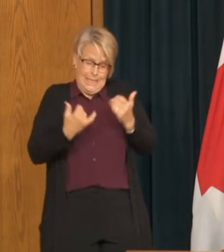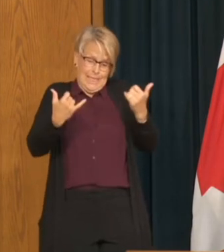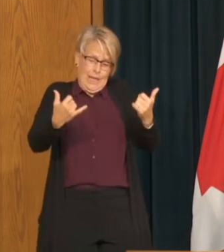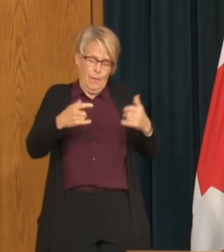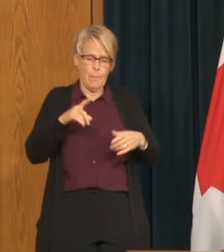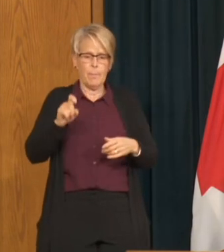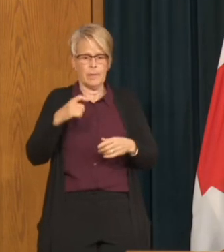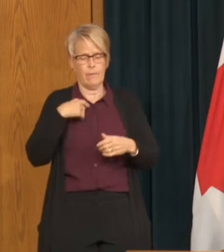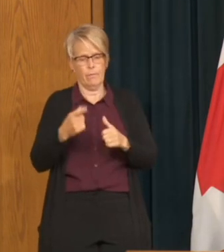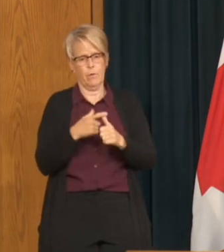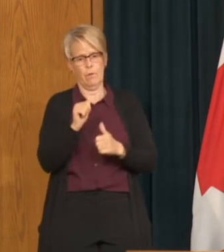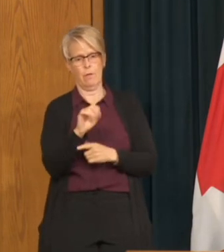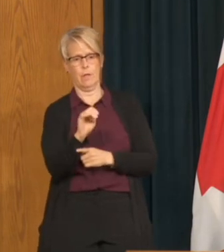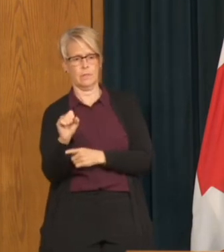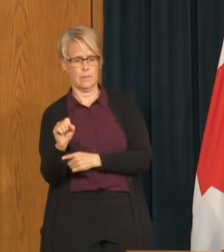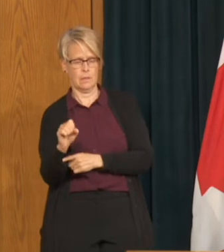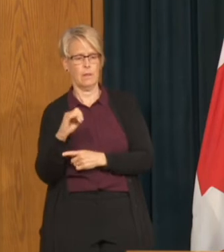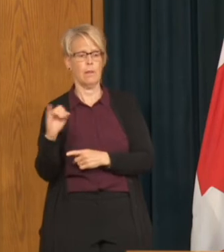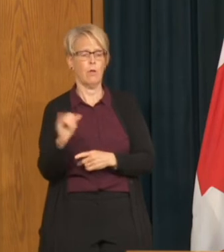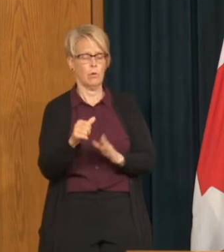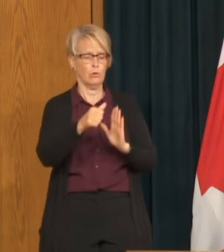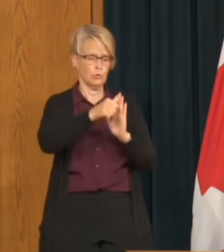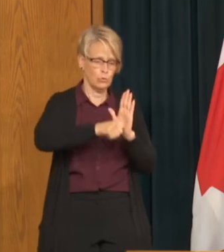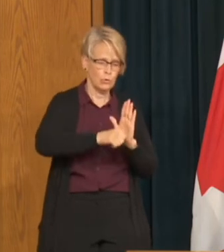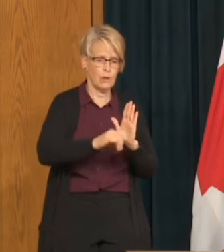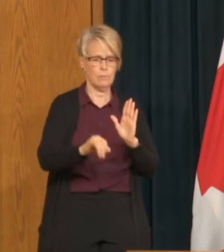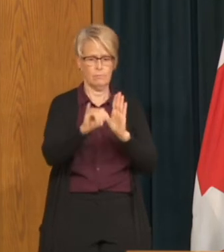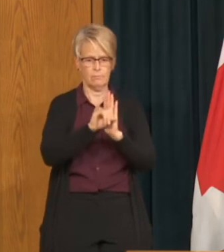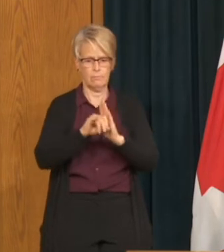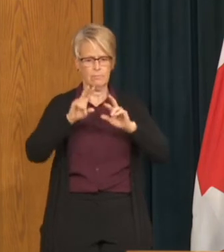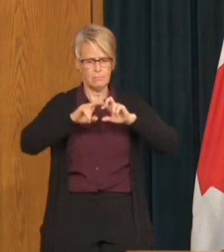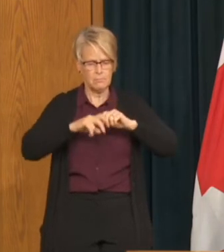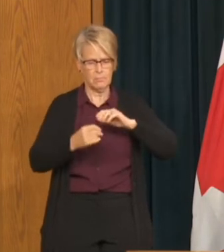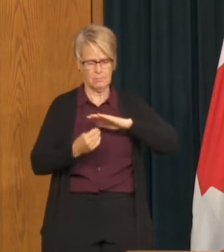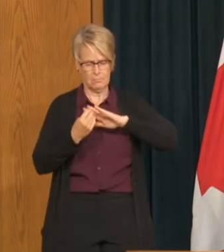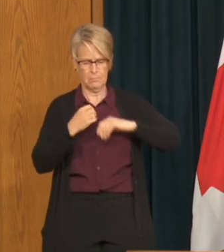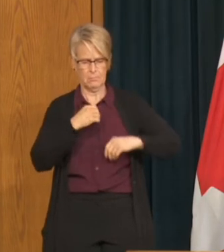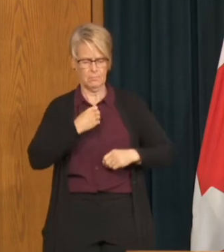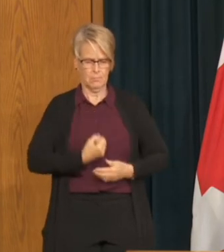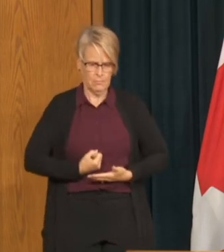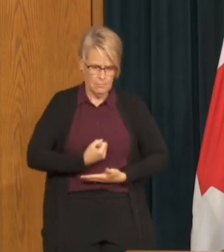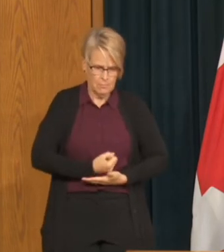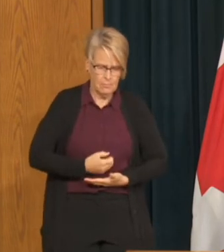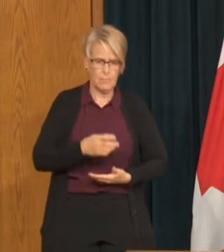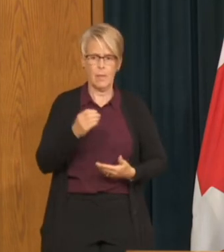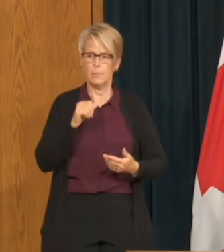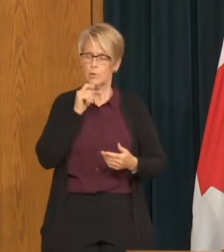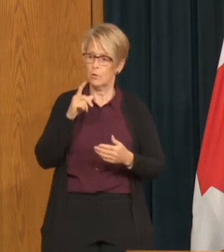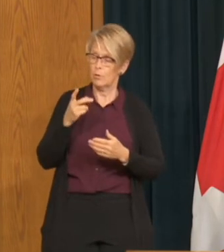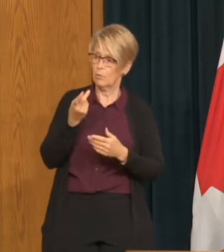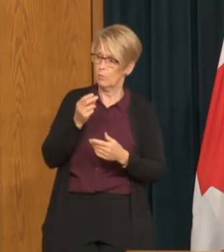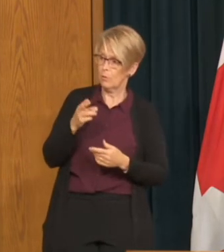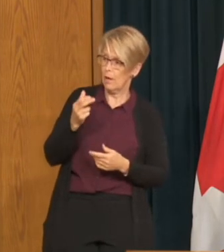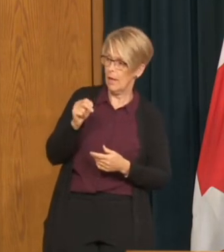everyday healthcare services, but also to surgical and diagnostic care. And Dr. Hansia might have something to add to that.